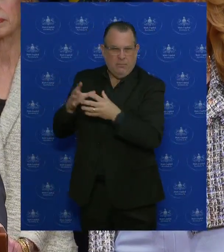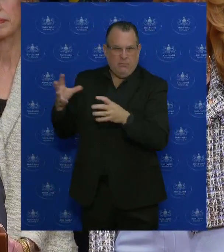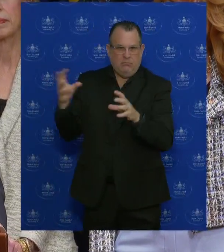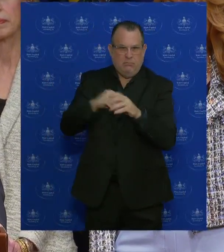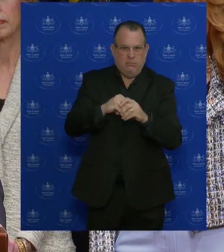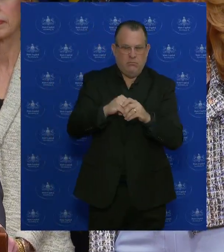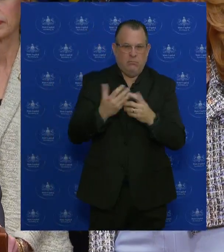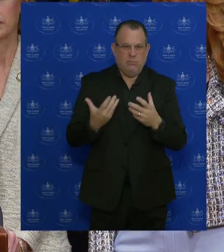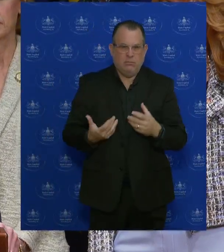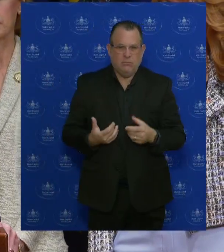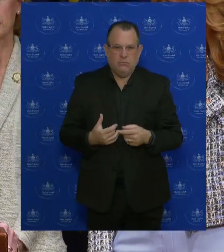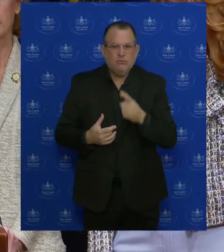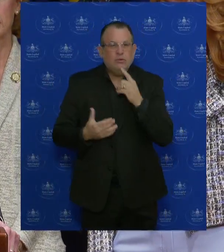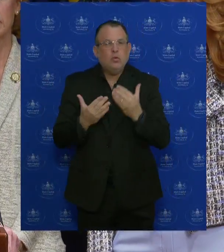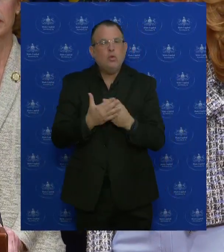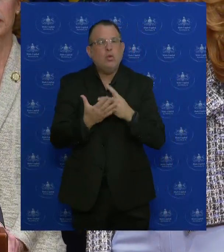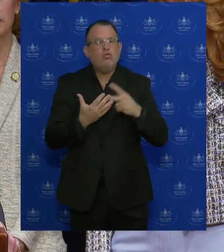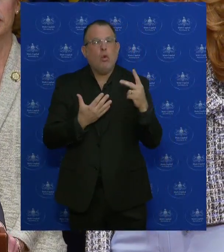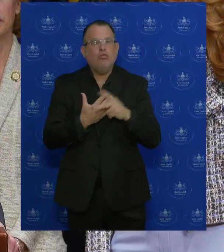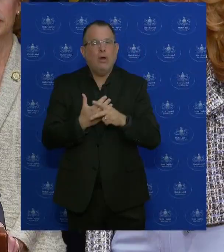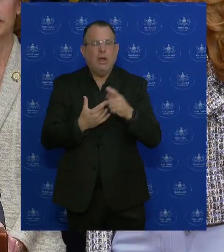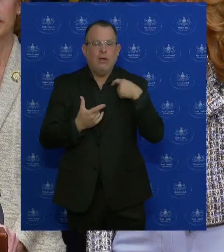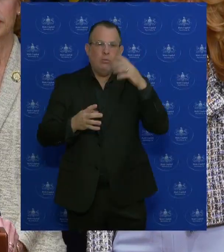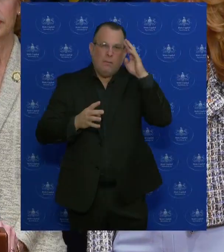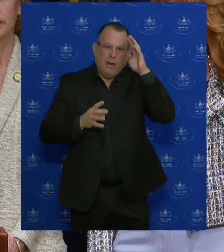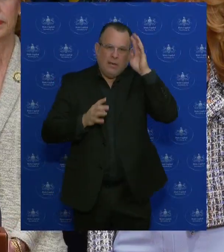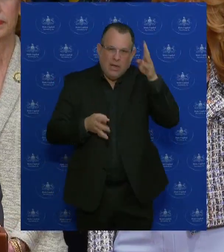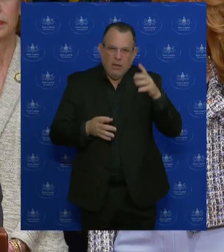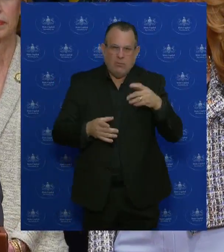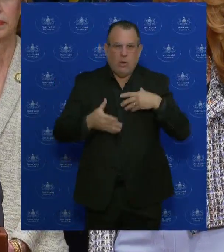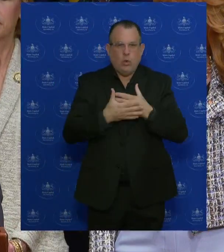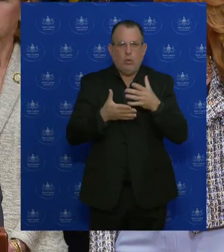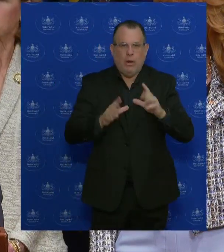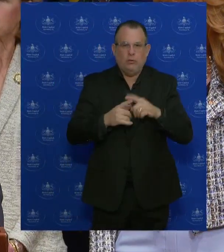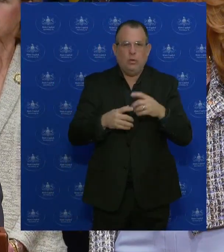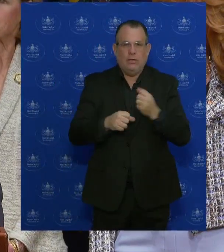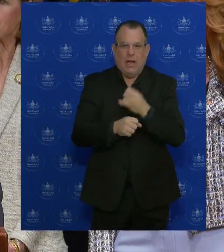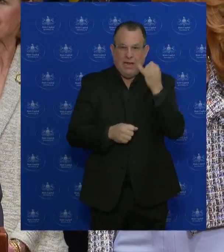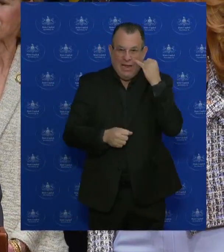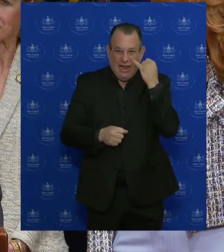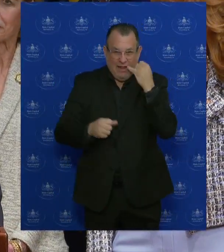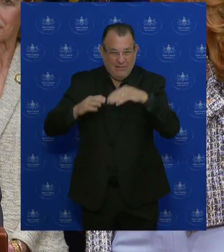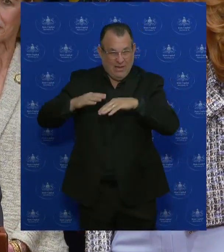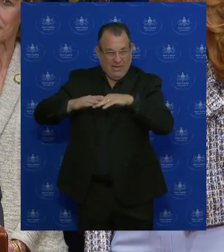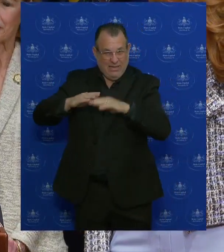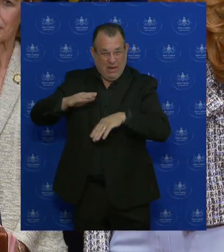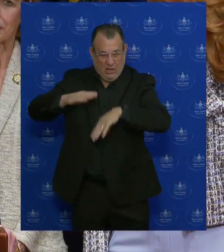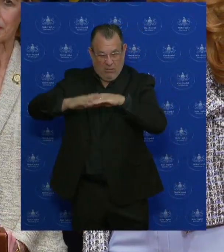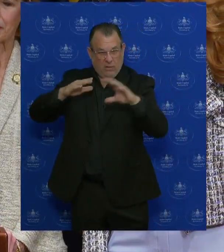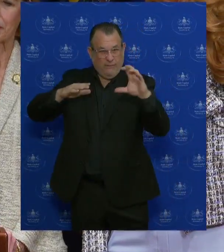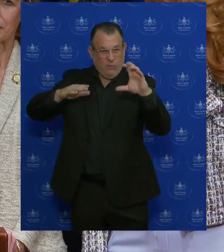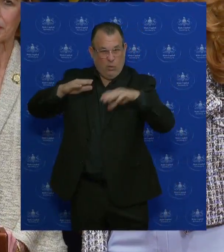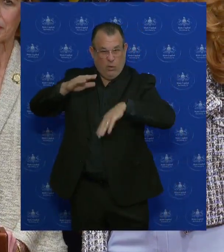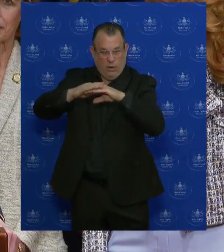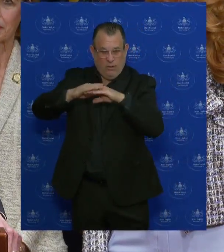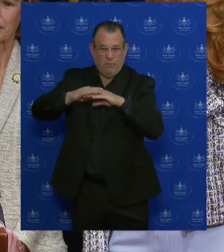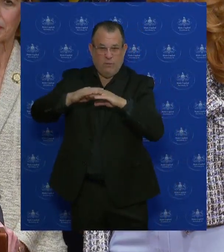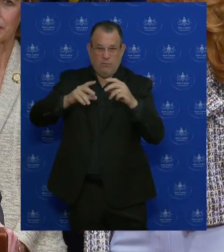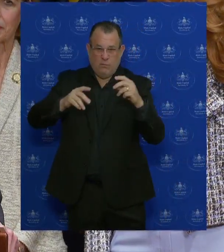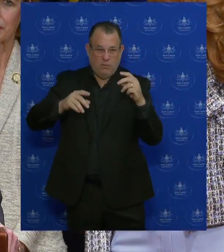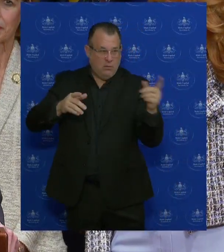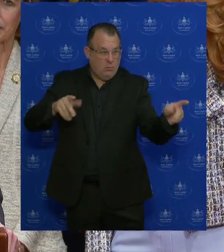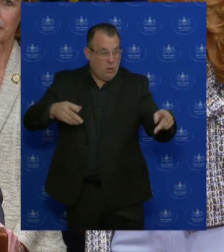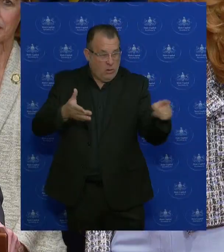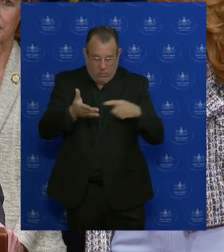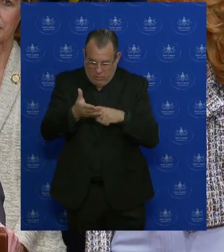can handle unclaimed property here in Pennsylvania by automatically matching individuals with their unclaimed funds. It's